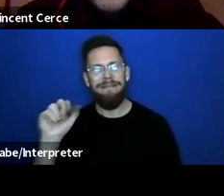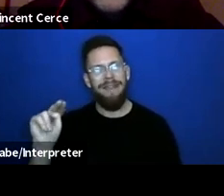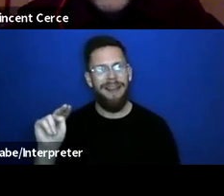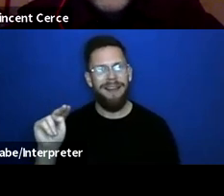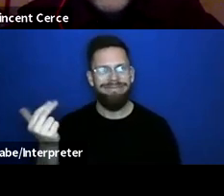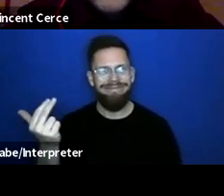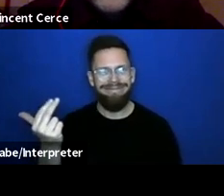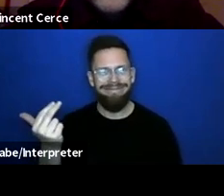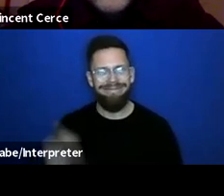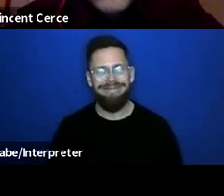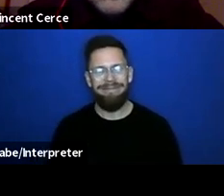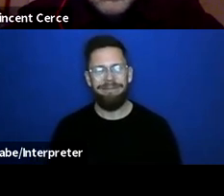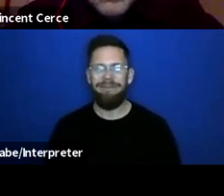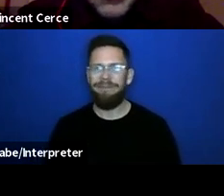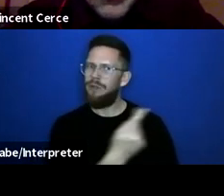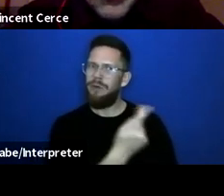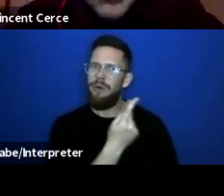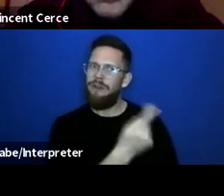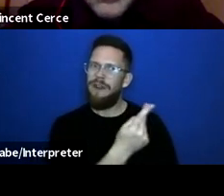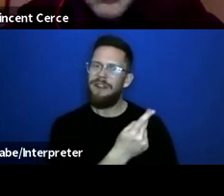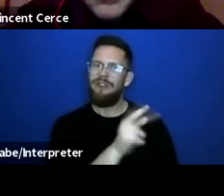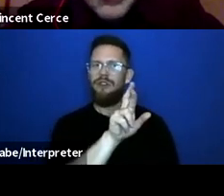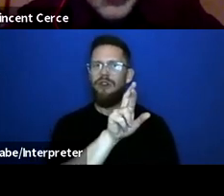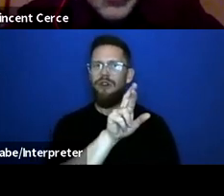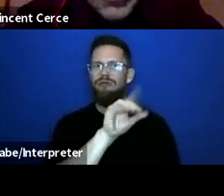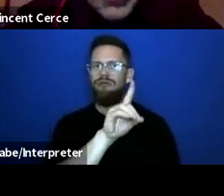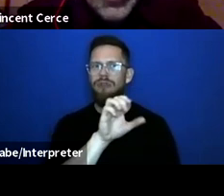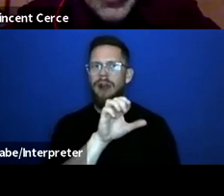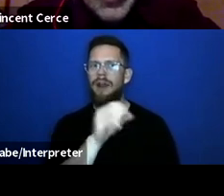now we live and die. It's ride or die, right, Jacob? Ride or die, baby.